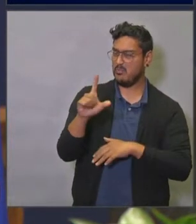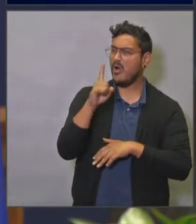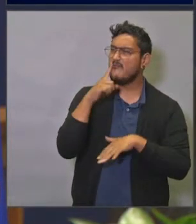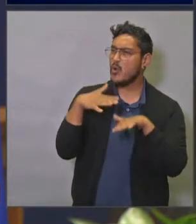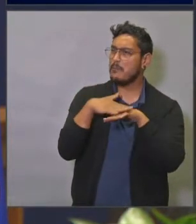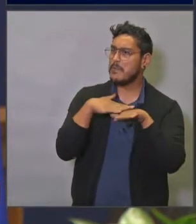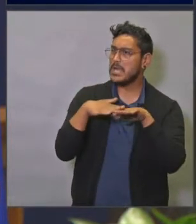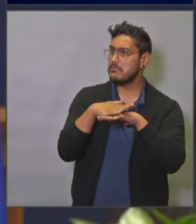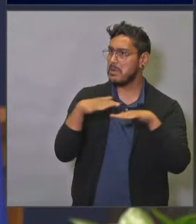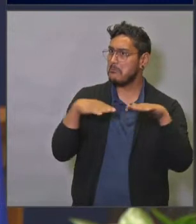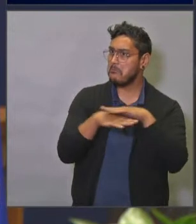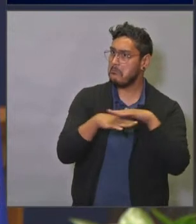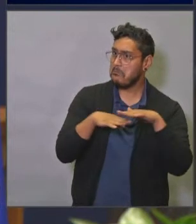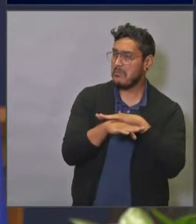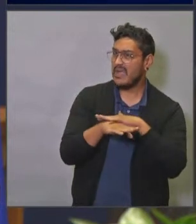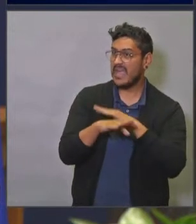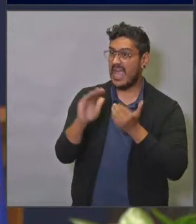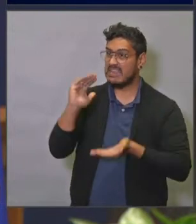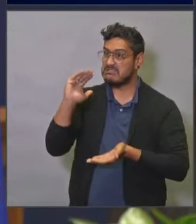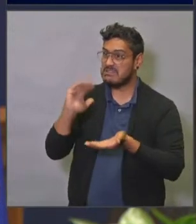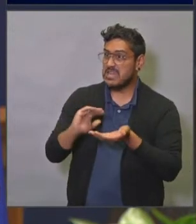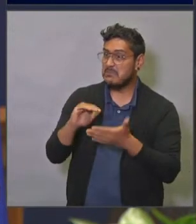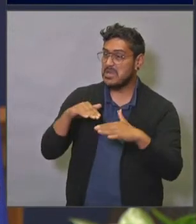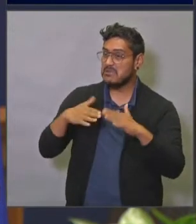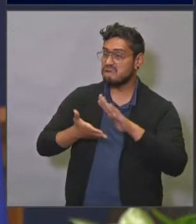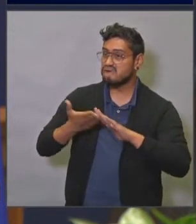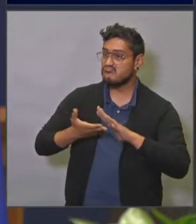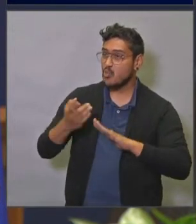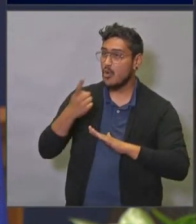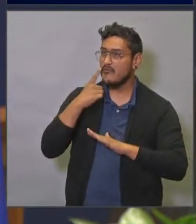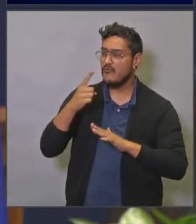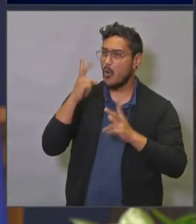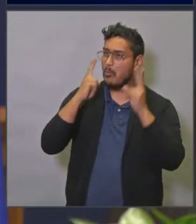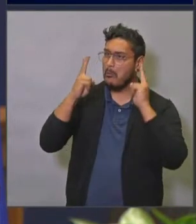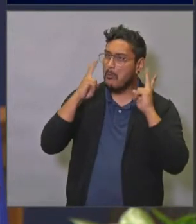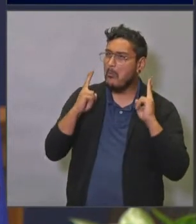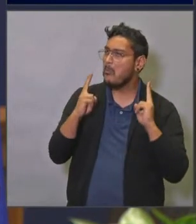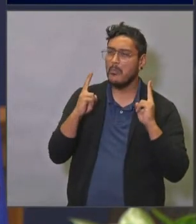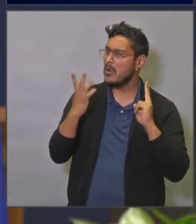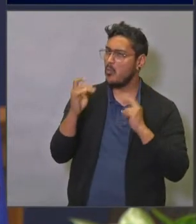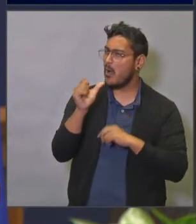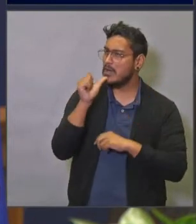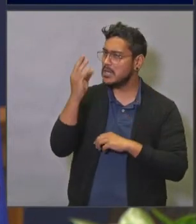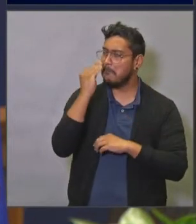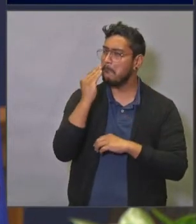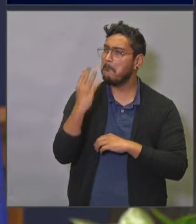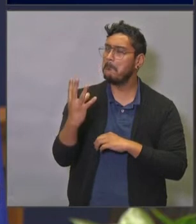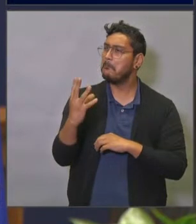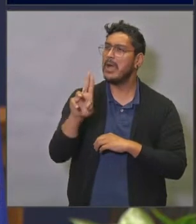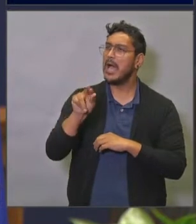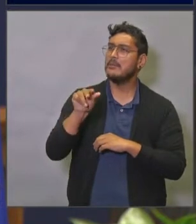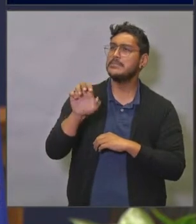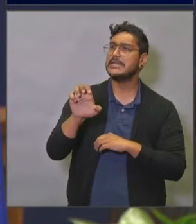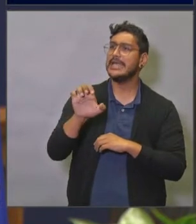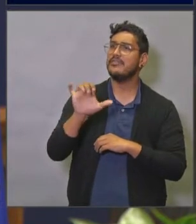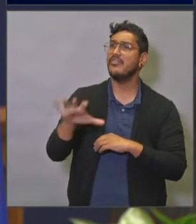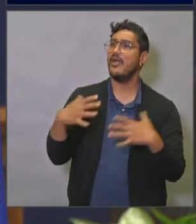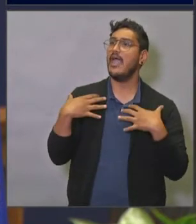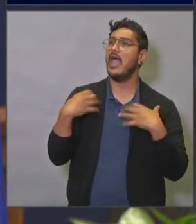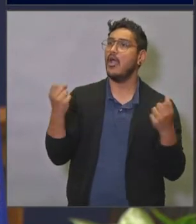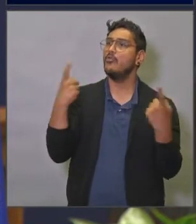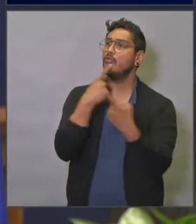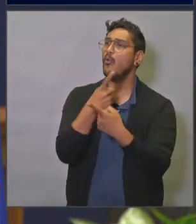and resume indoor operations at barbershops and salons, why are you not updating the county's health officer order? Thank